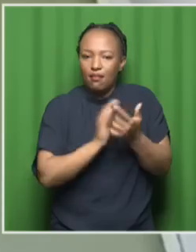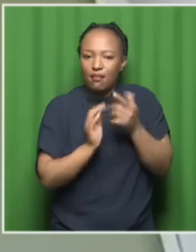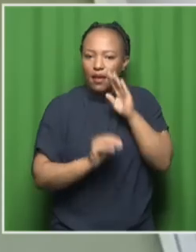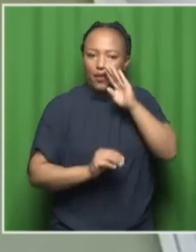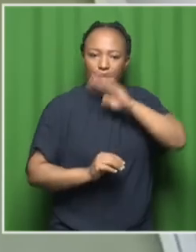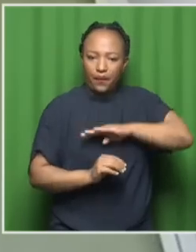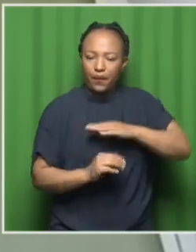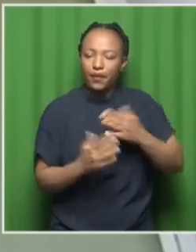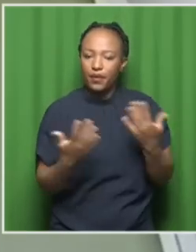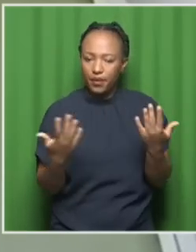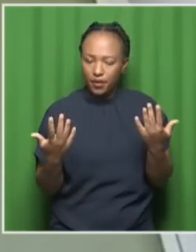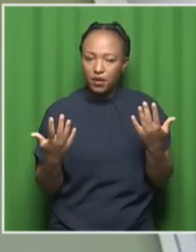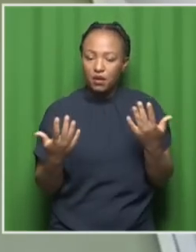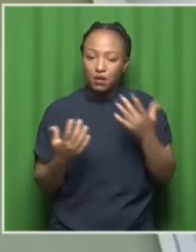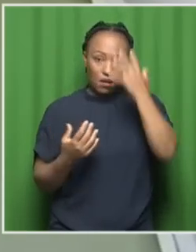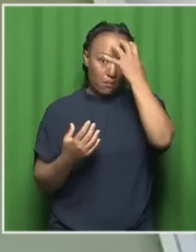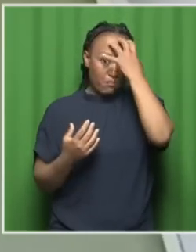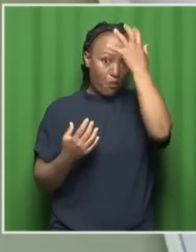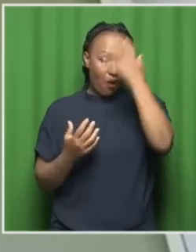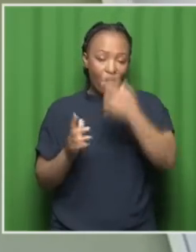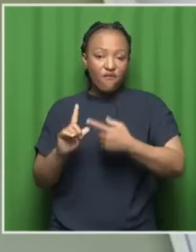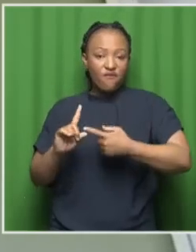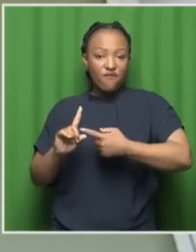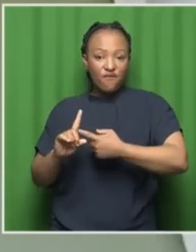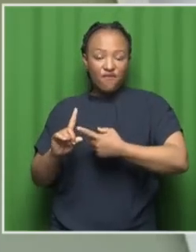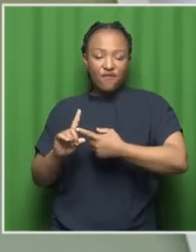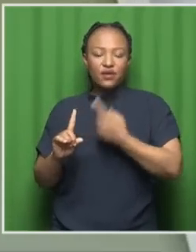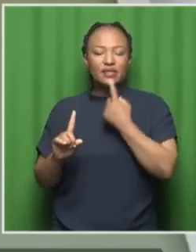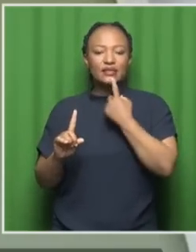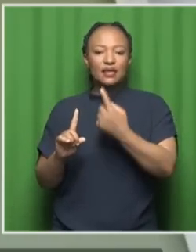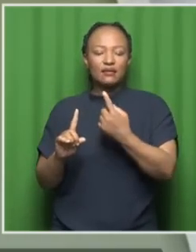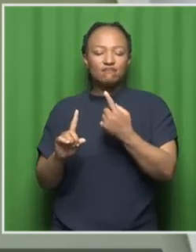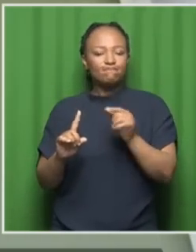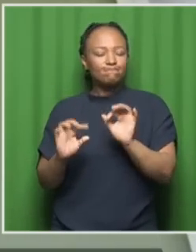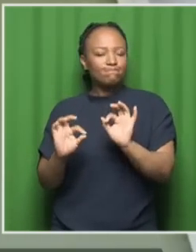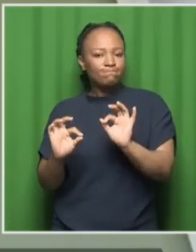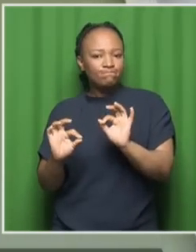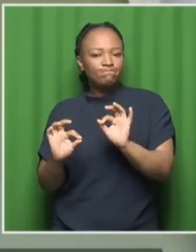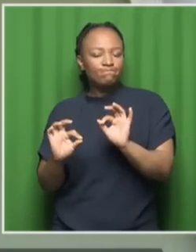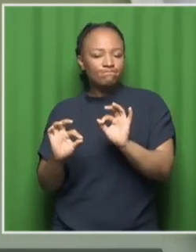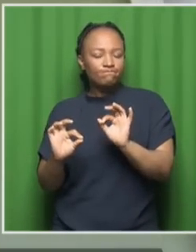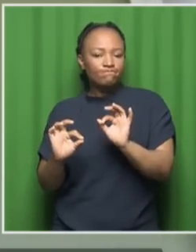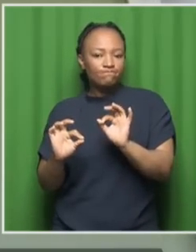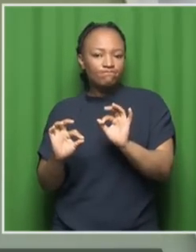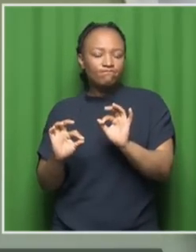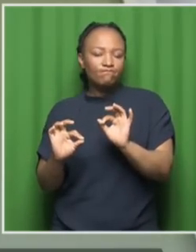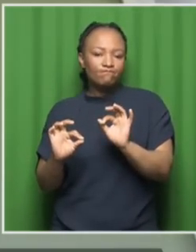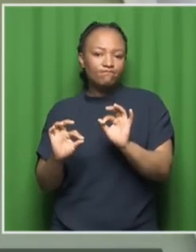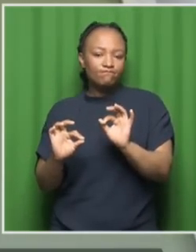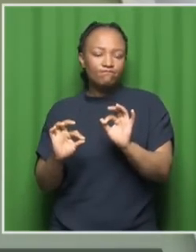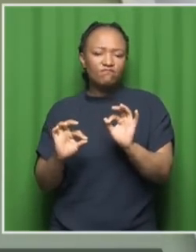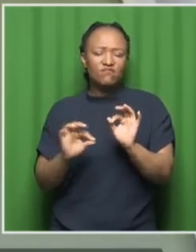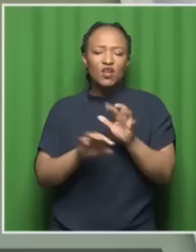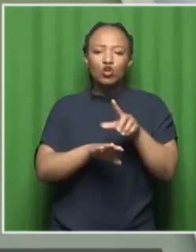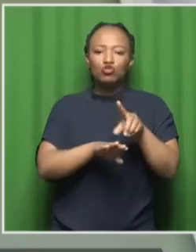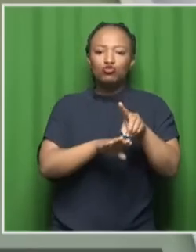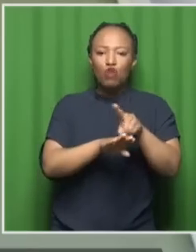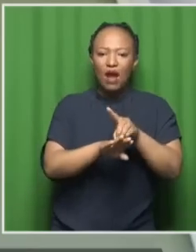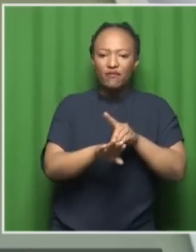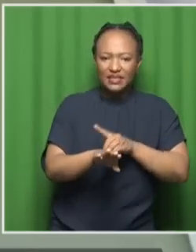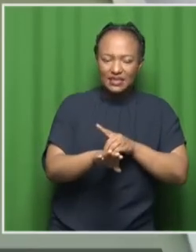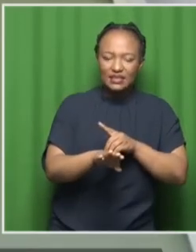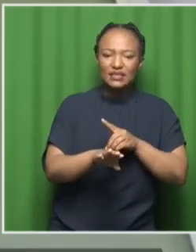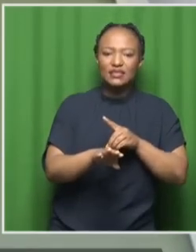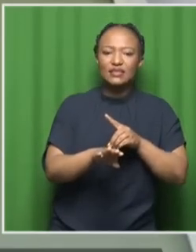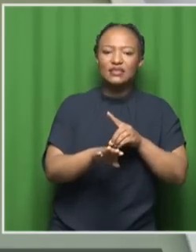a prof has rightfully said that we have done, there was the draft implementations, that was